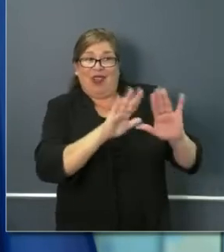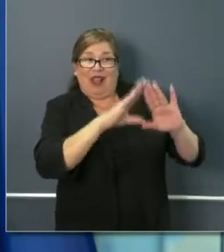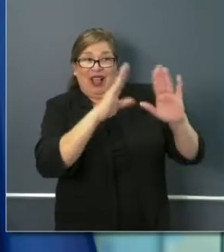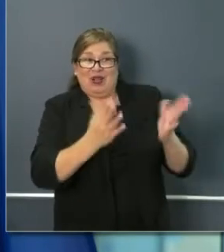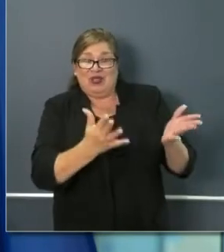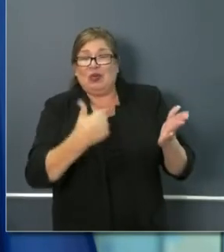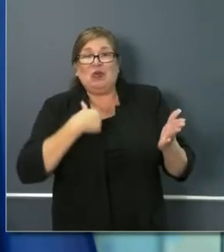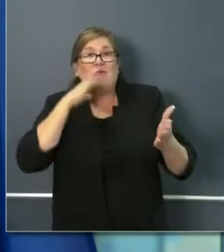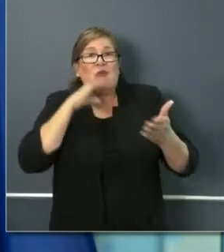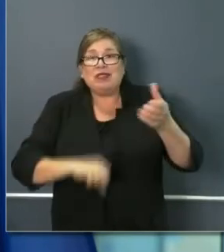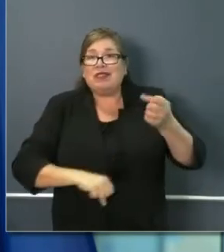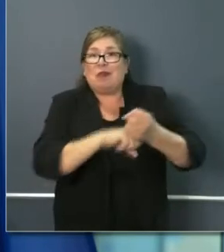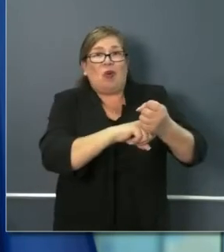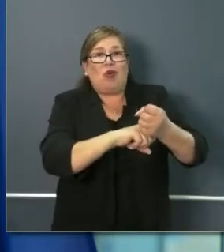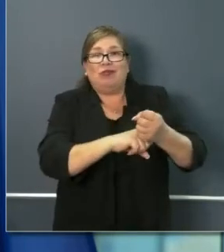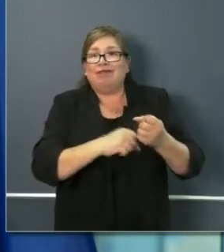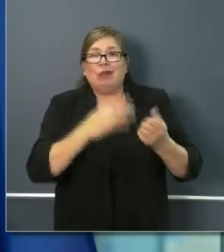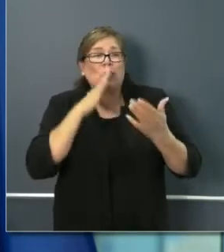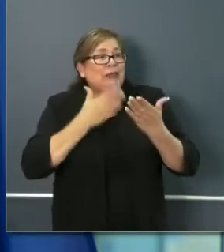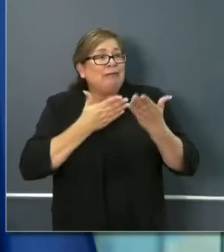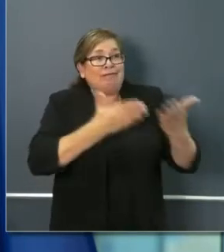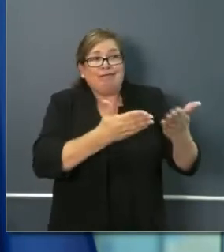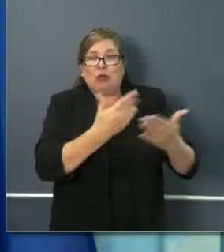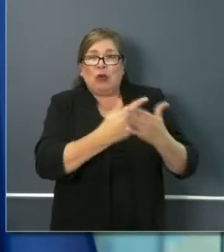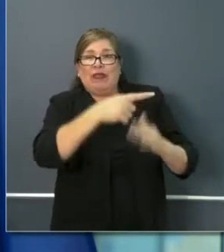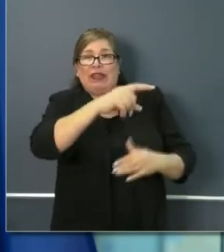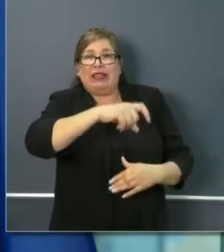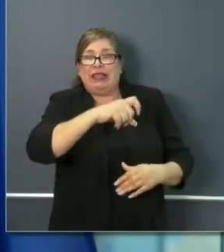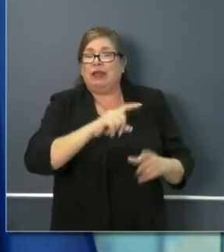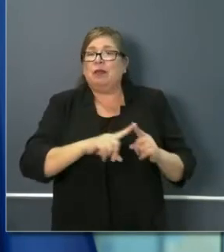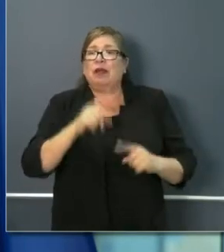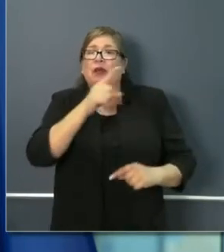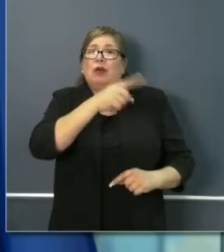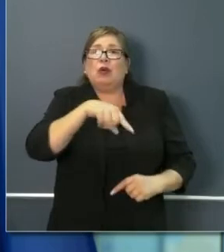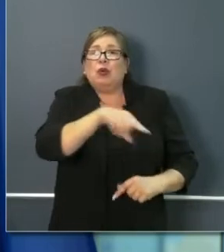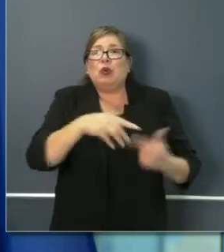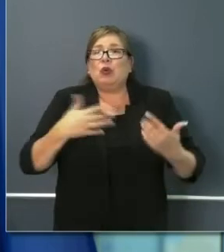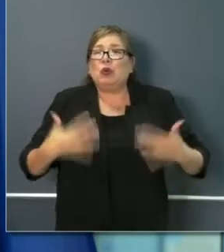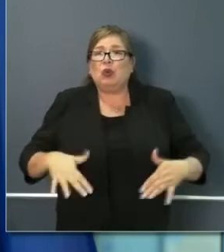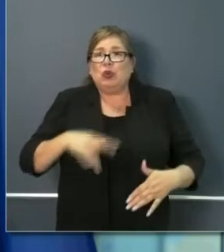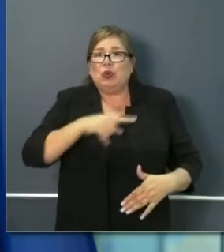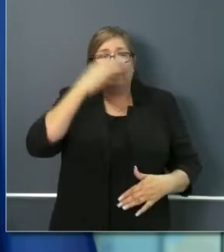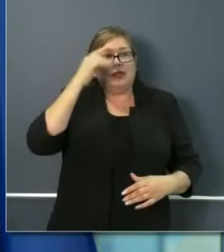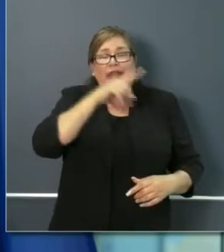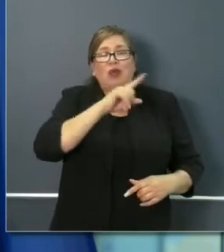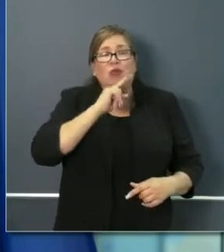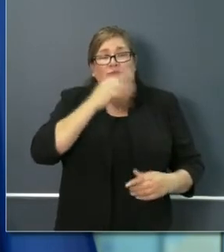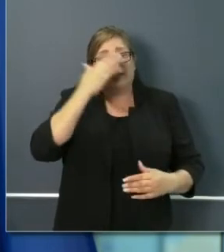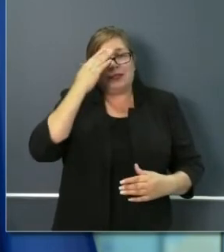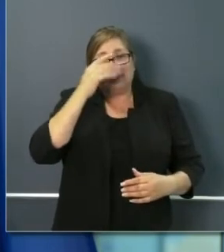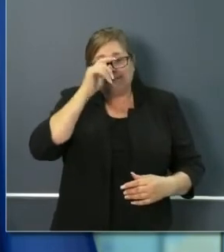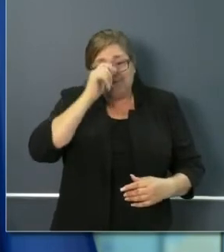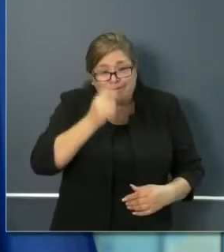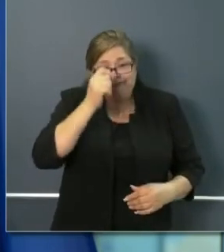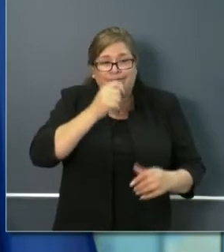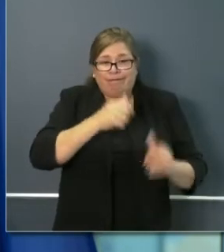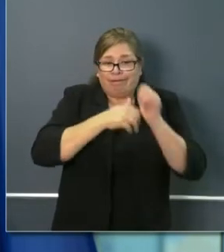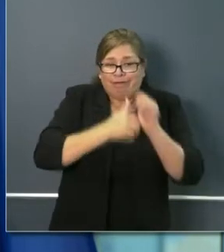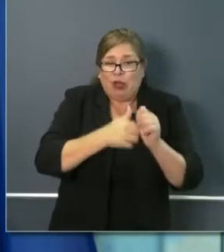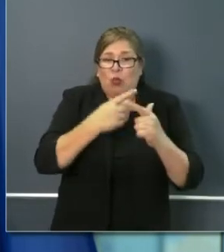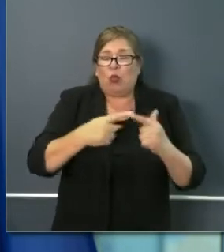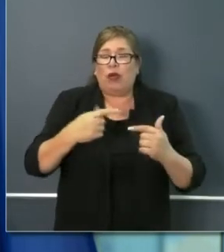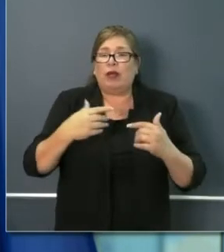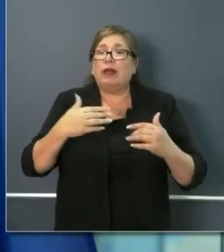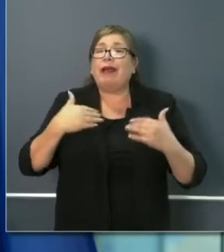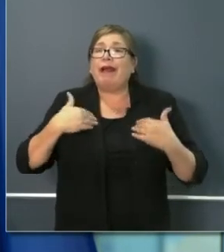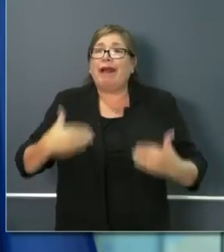will support them and accommodate them, but they are being incredibly deferential to the experts, our health experts, and the needs